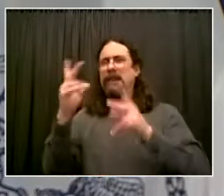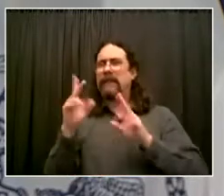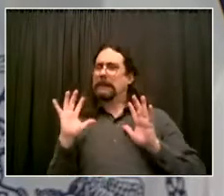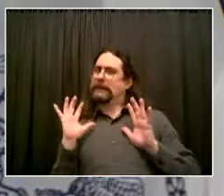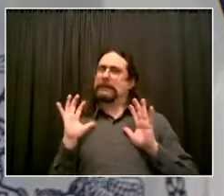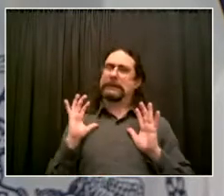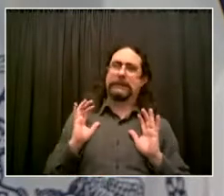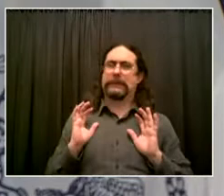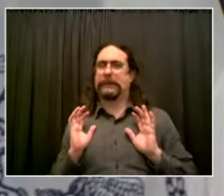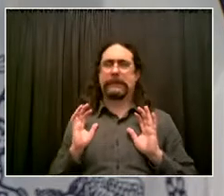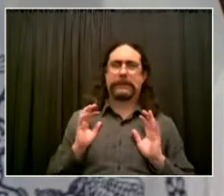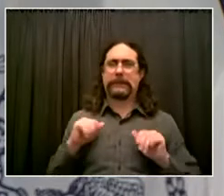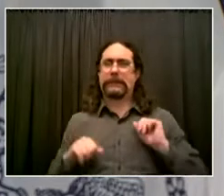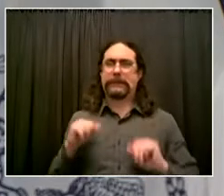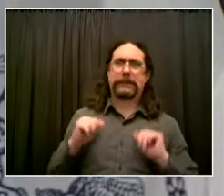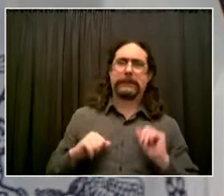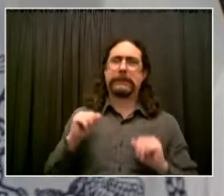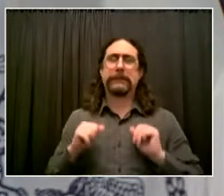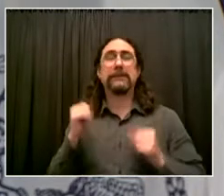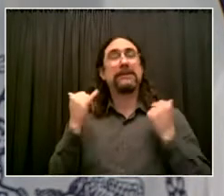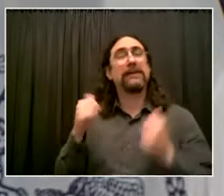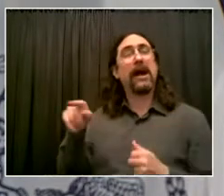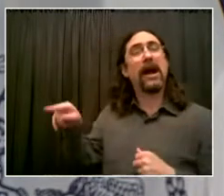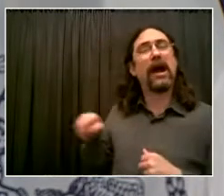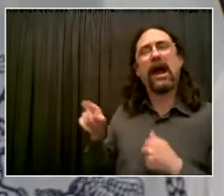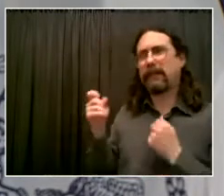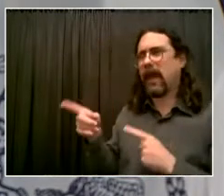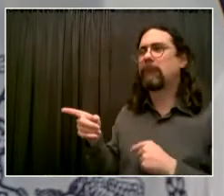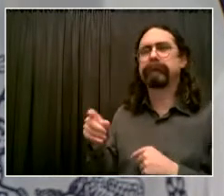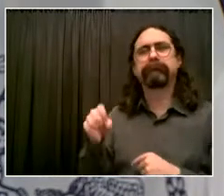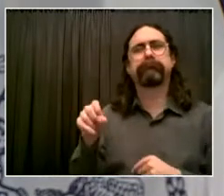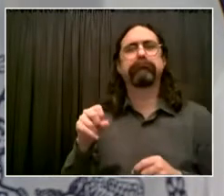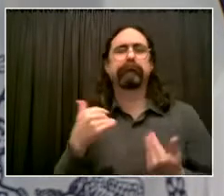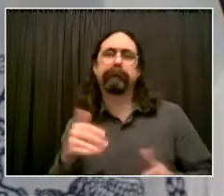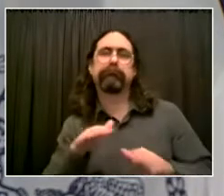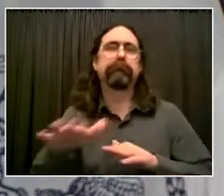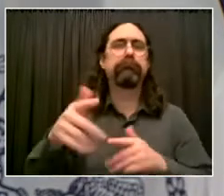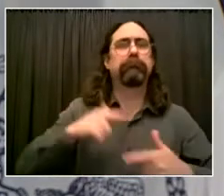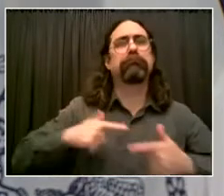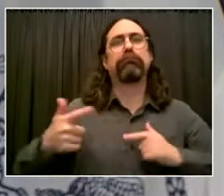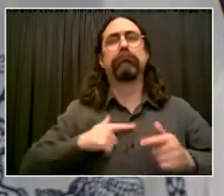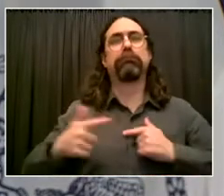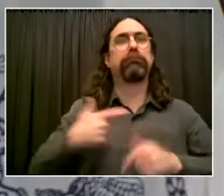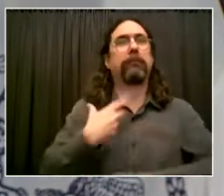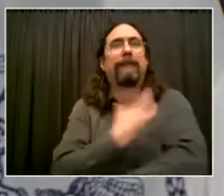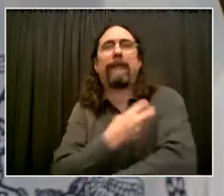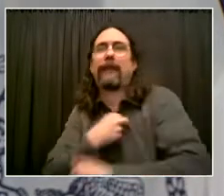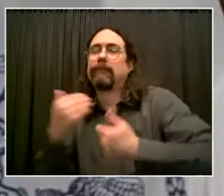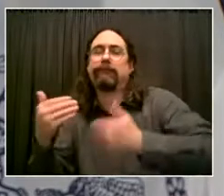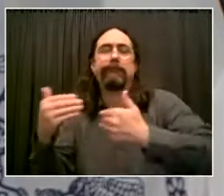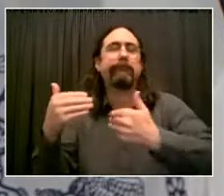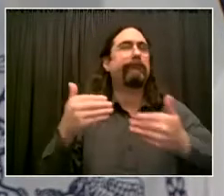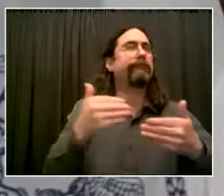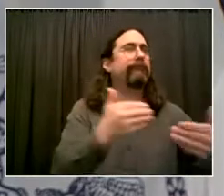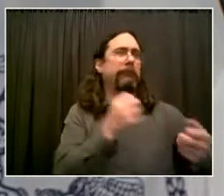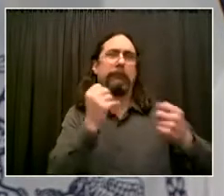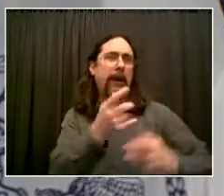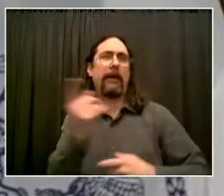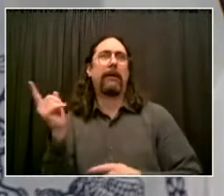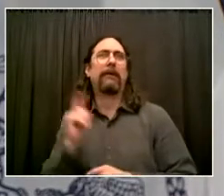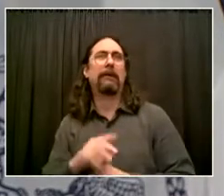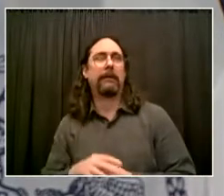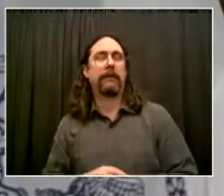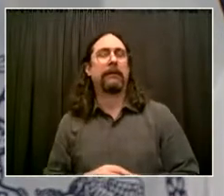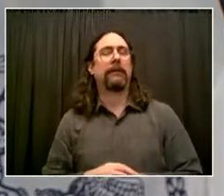do before we think about adding additional consequences. I think it's about the positive tools, getting